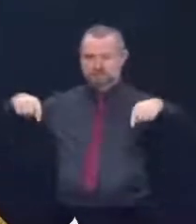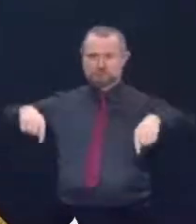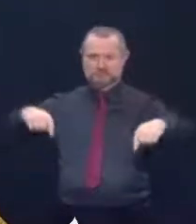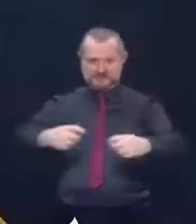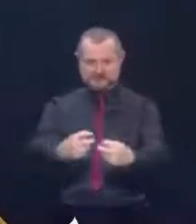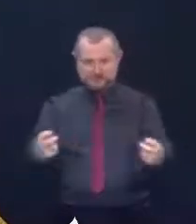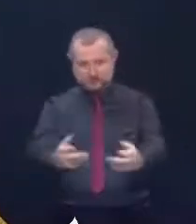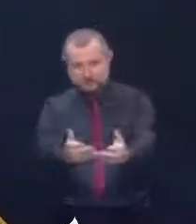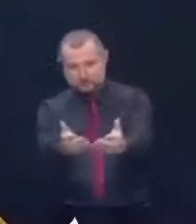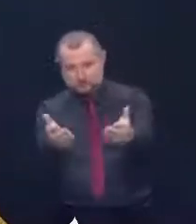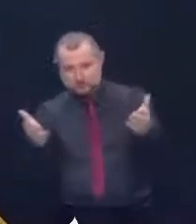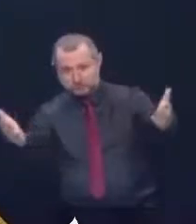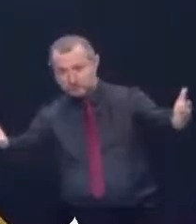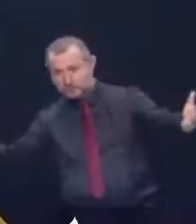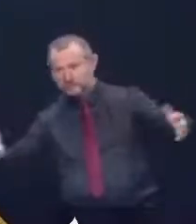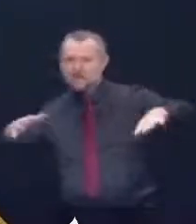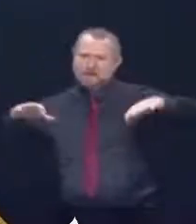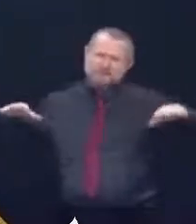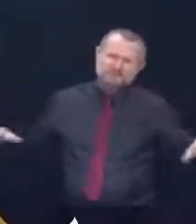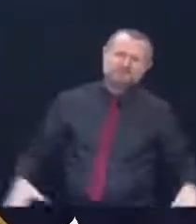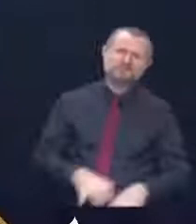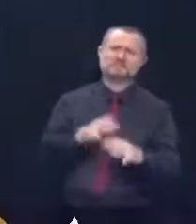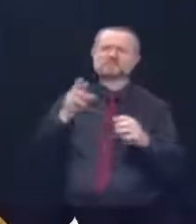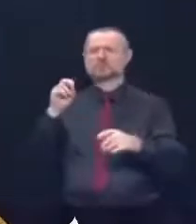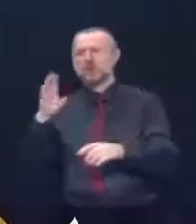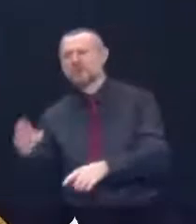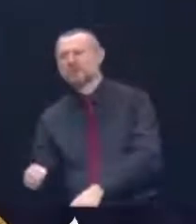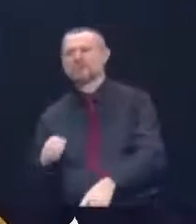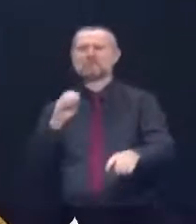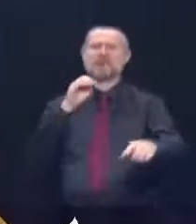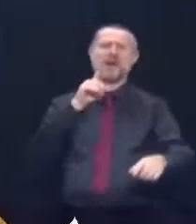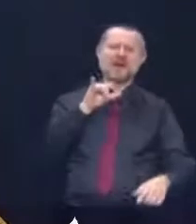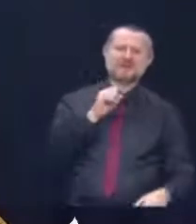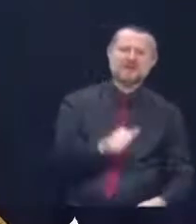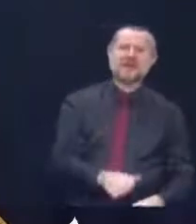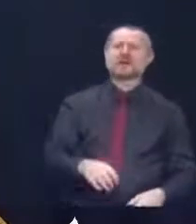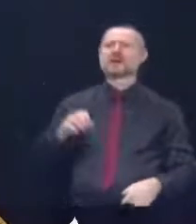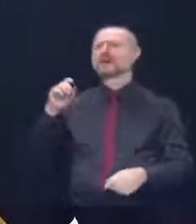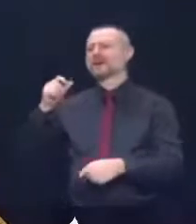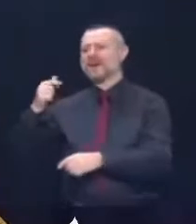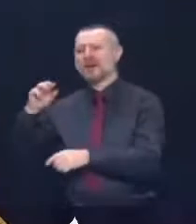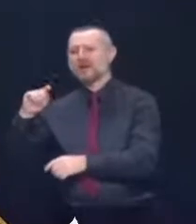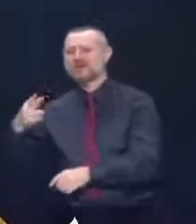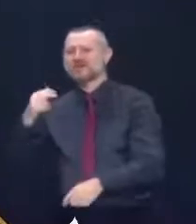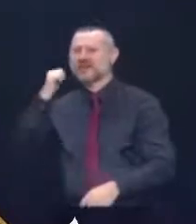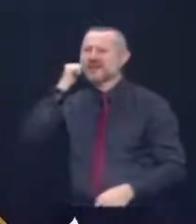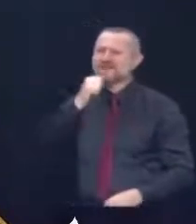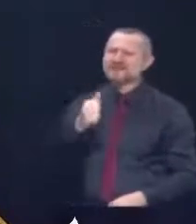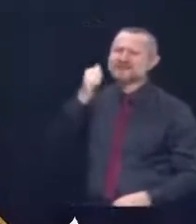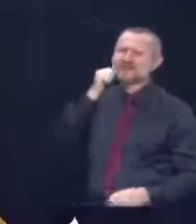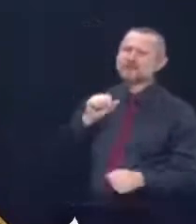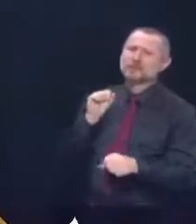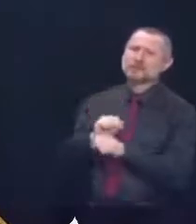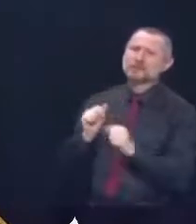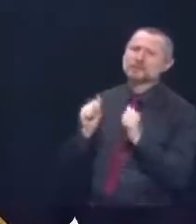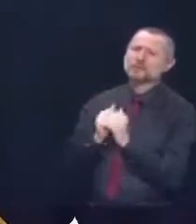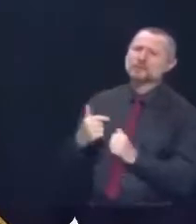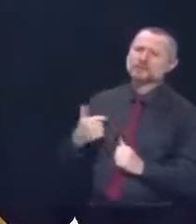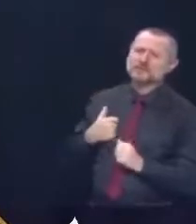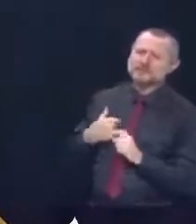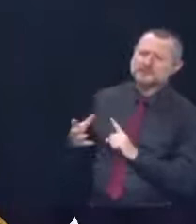who Rob, Melissa, Gareth, who were there every day, every